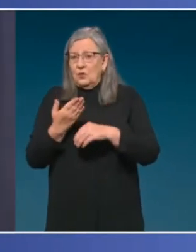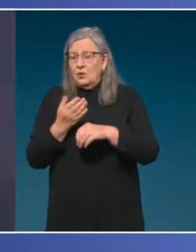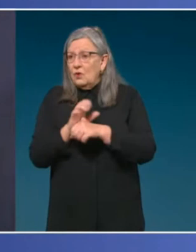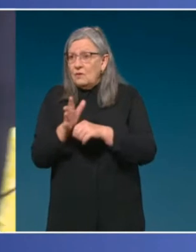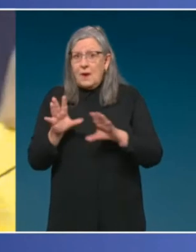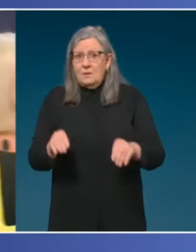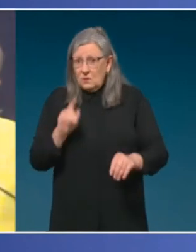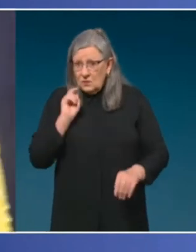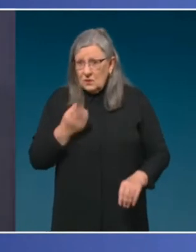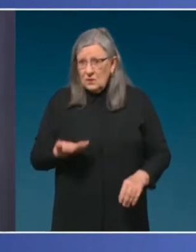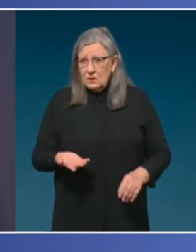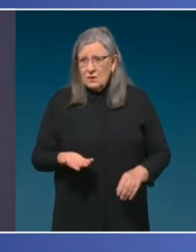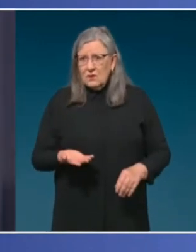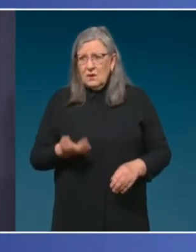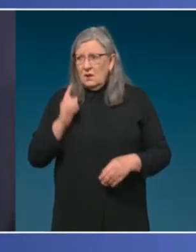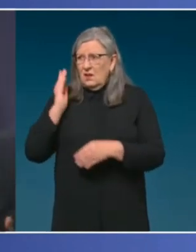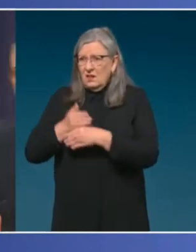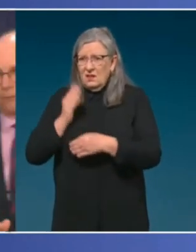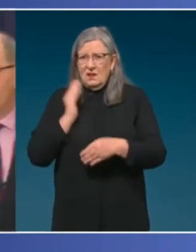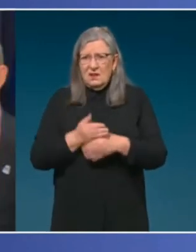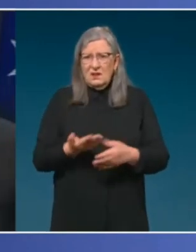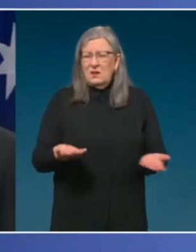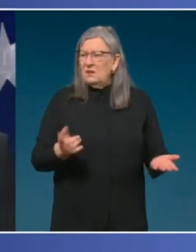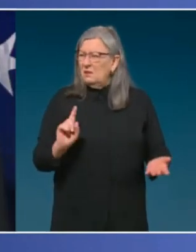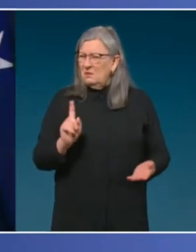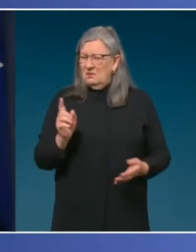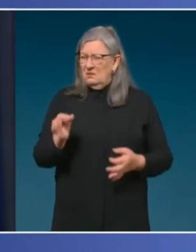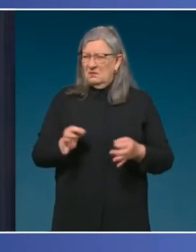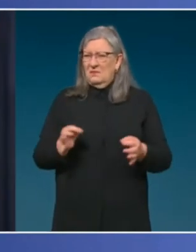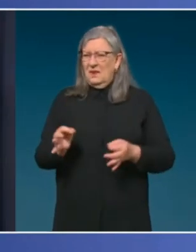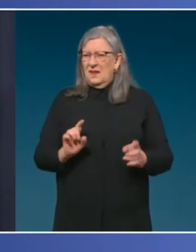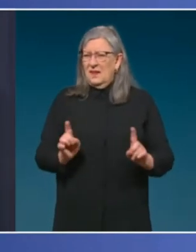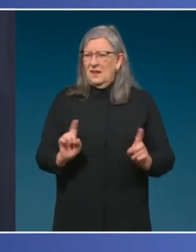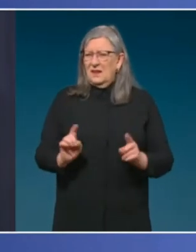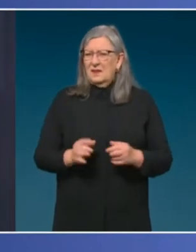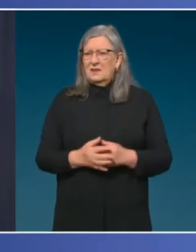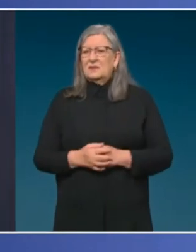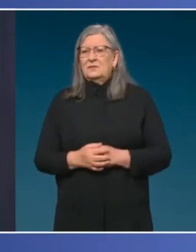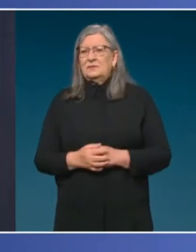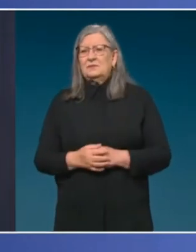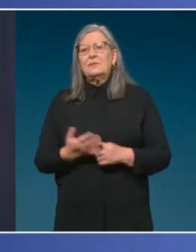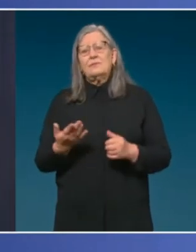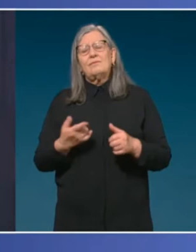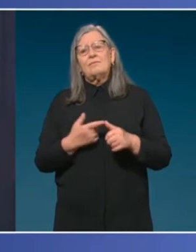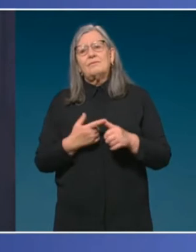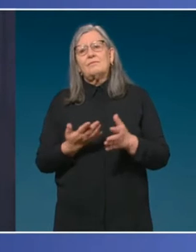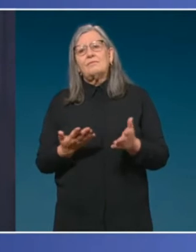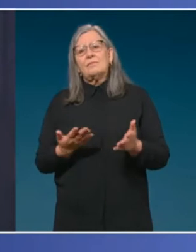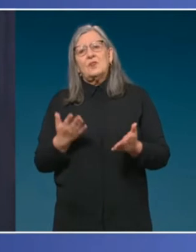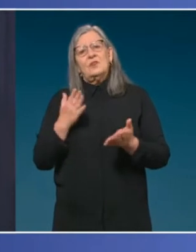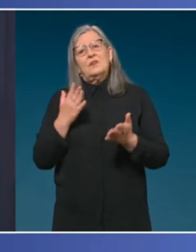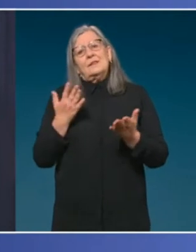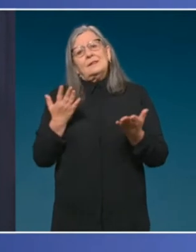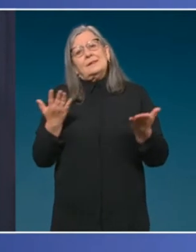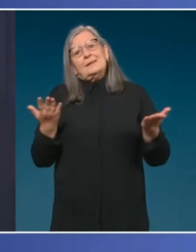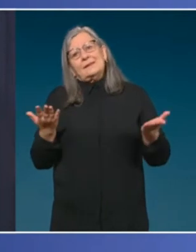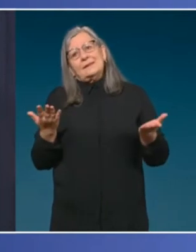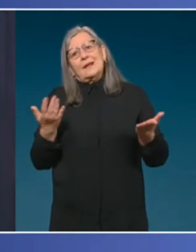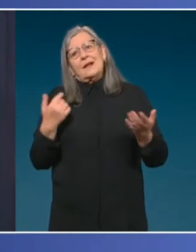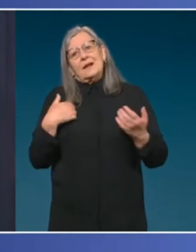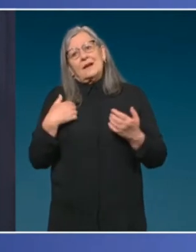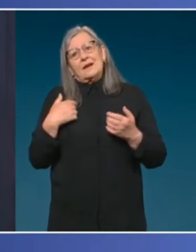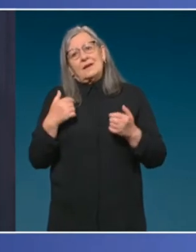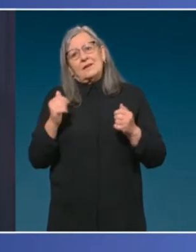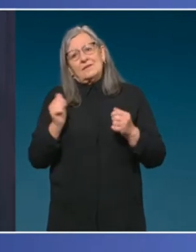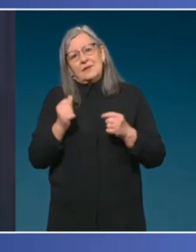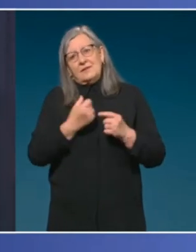So, we've had a number of variants over time. This is